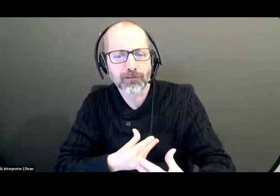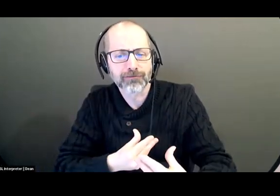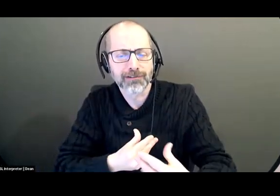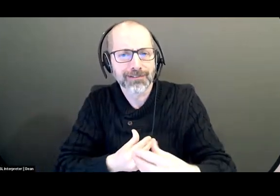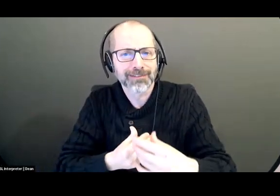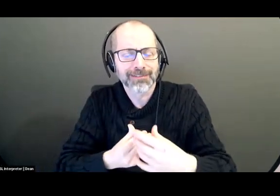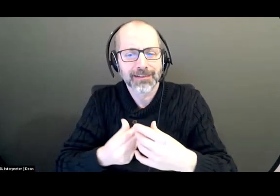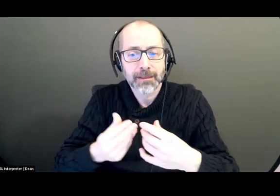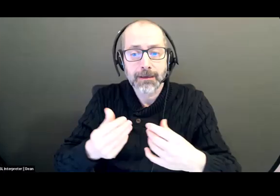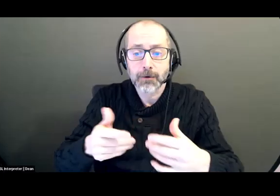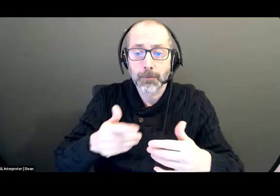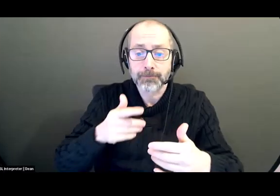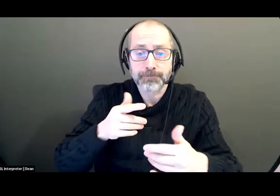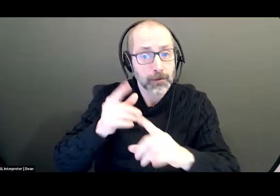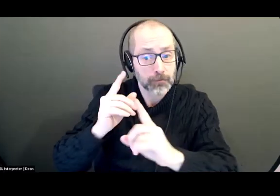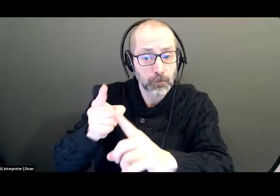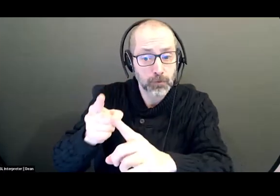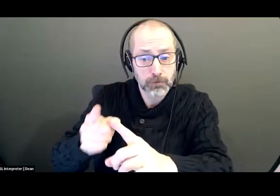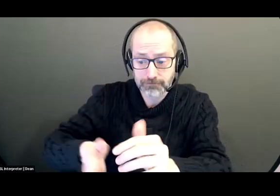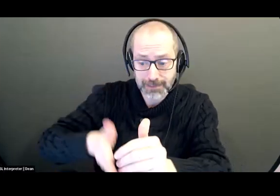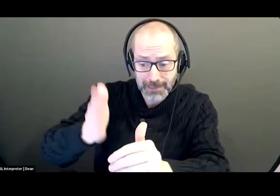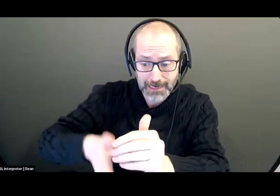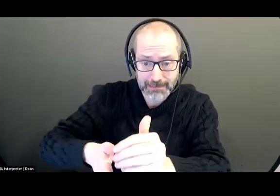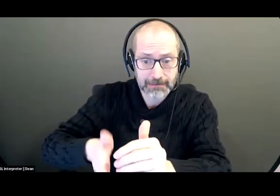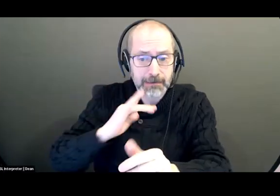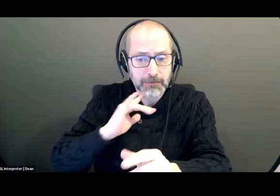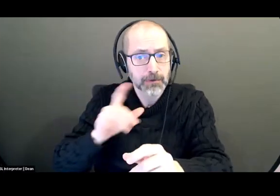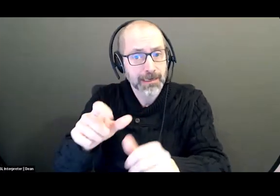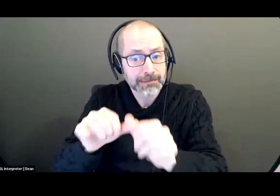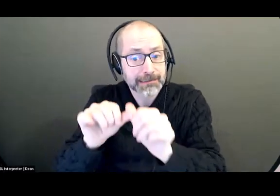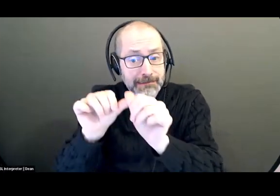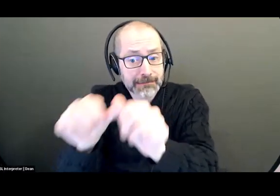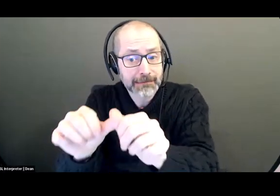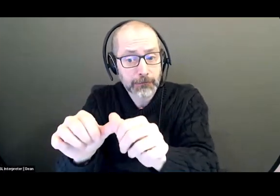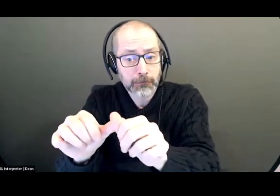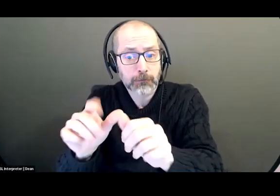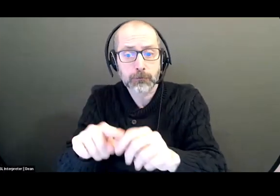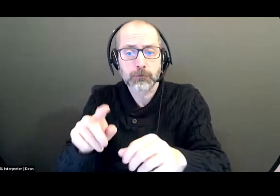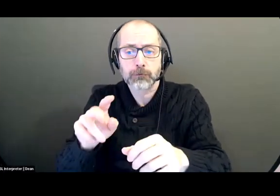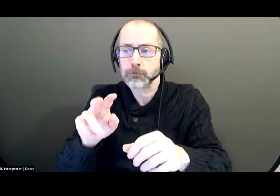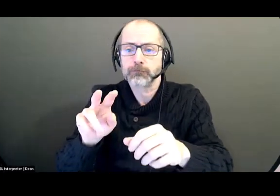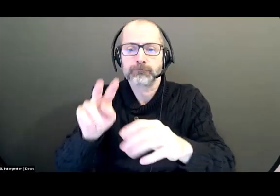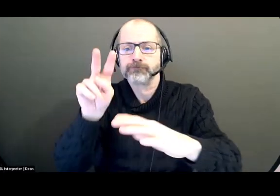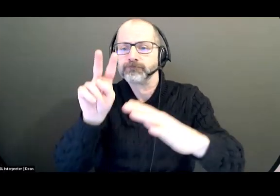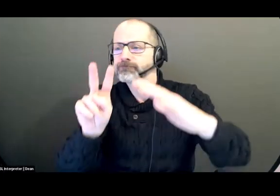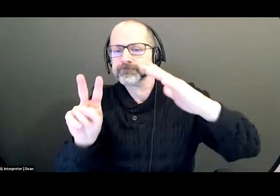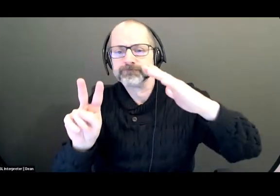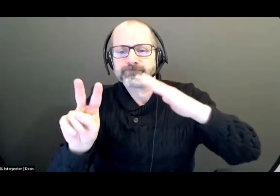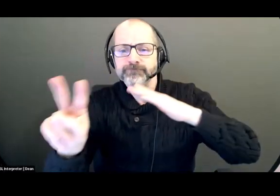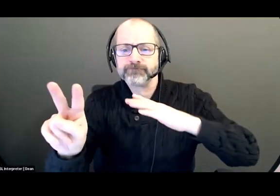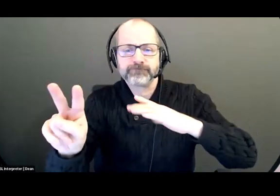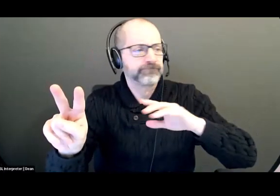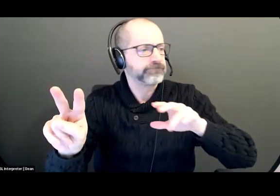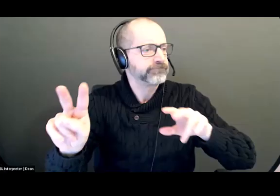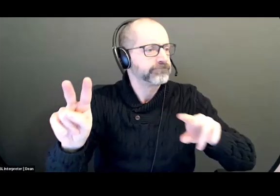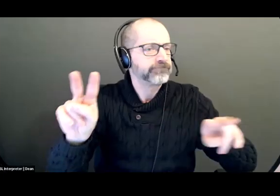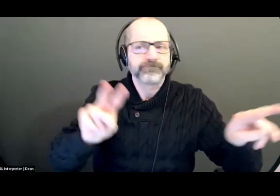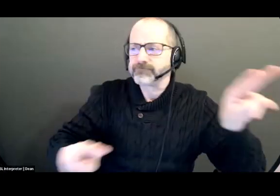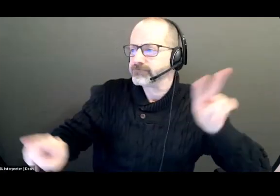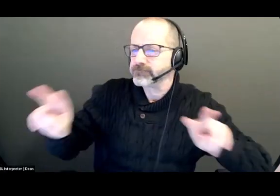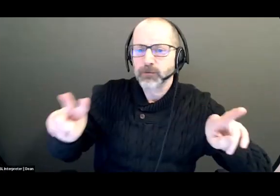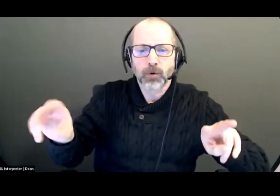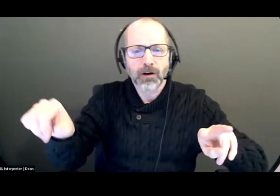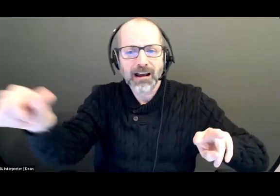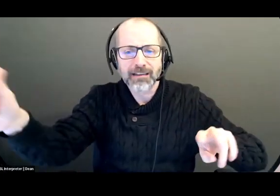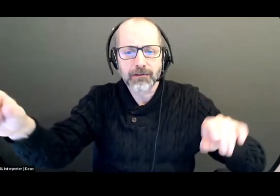relational. We really needed to, at the end, and continue to do so, is that we